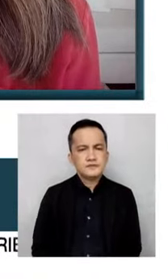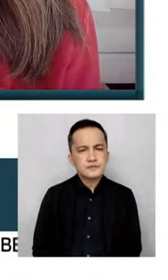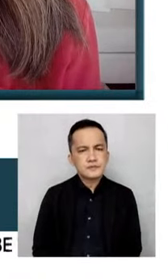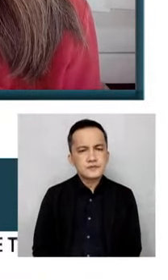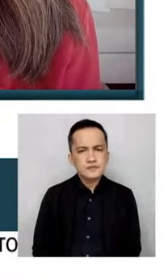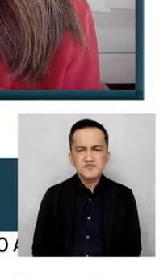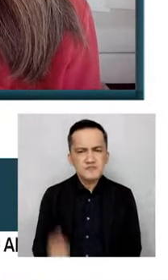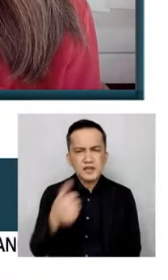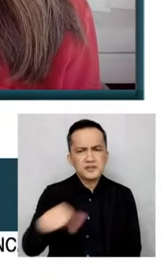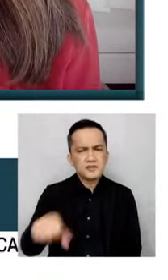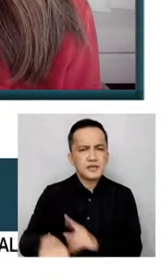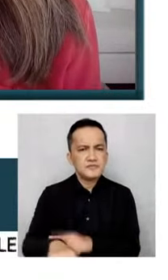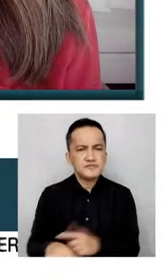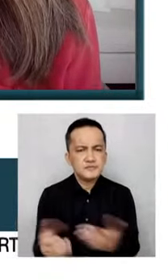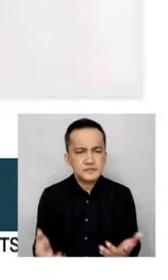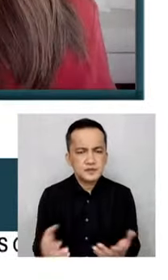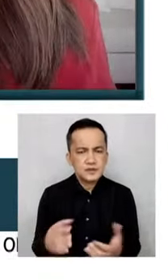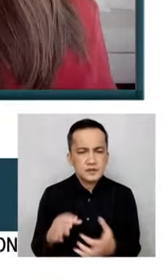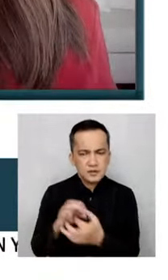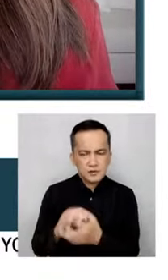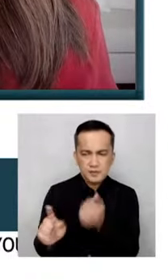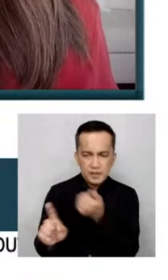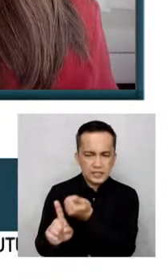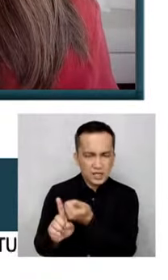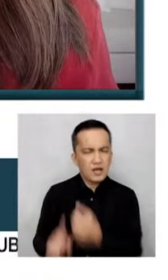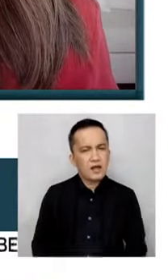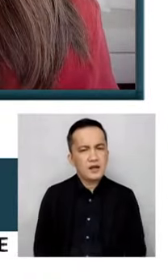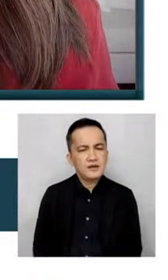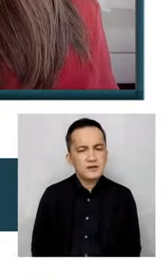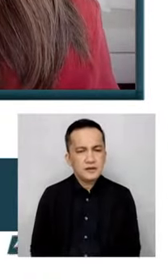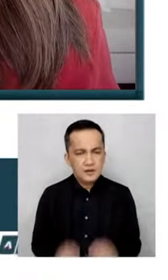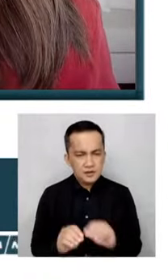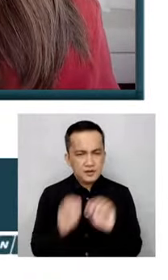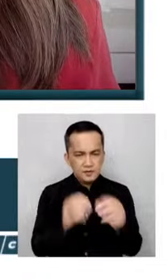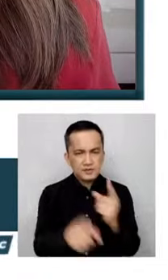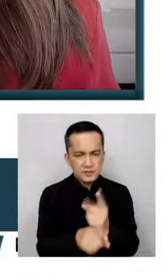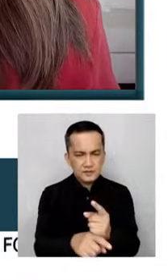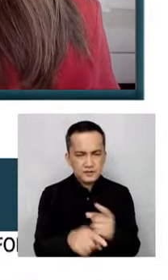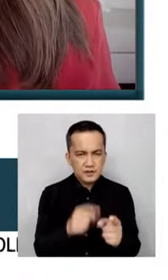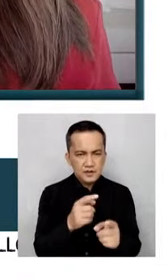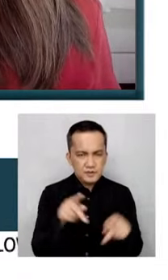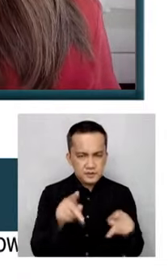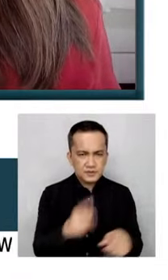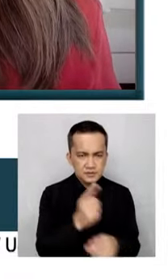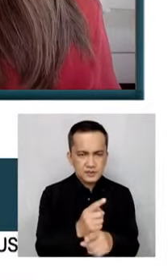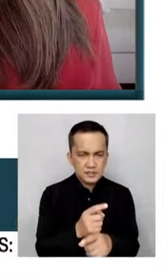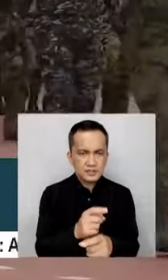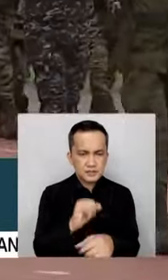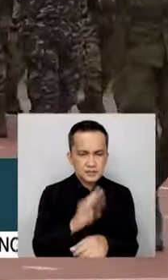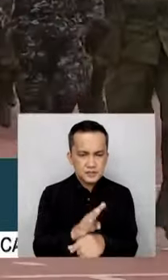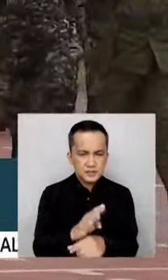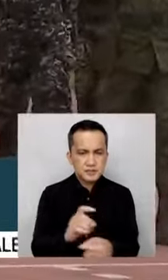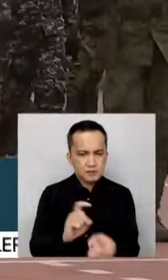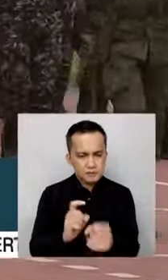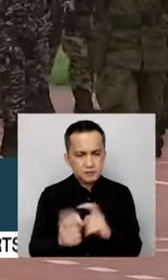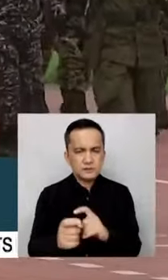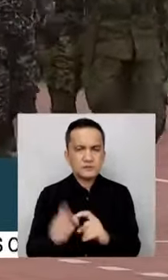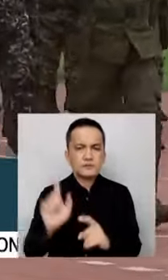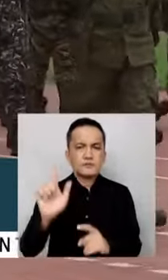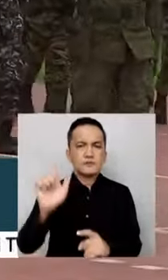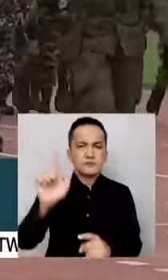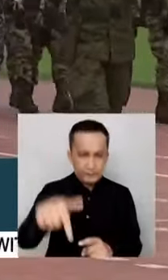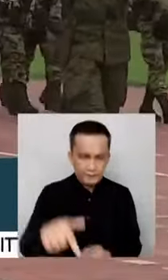anytime, and of course according to his choice. It's about putting the right person on the right job and making adjustment along the way.